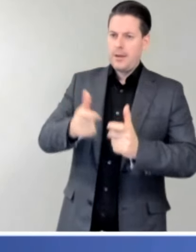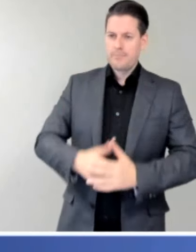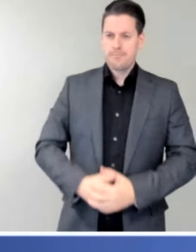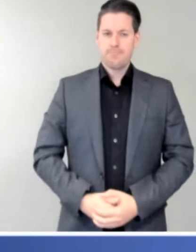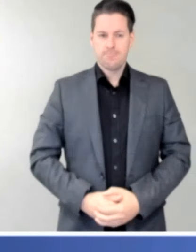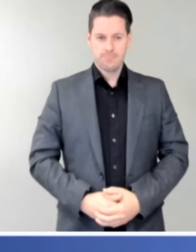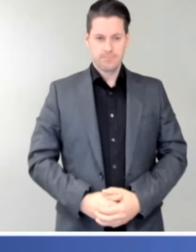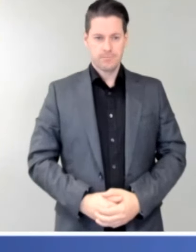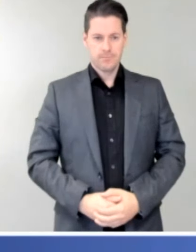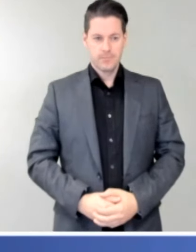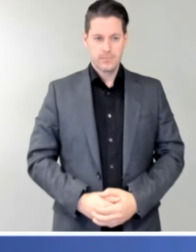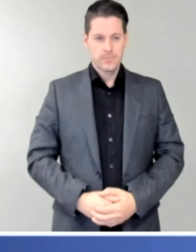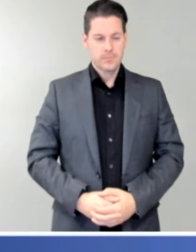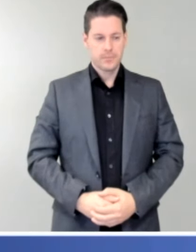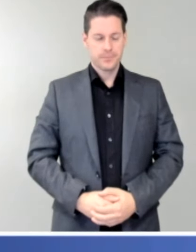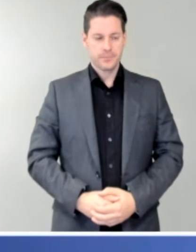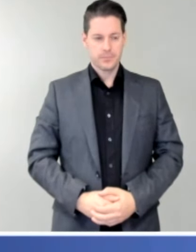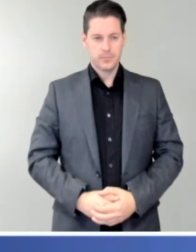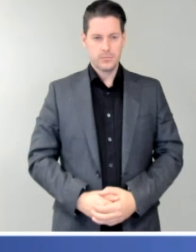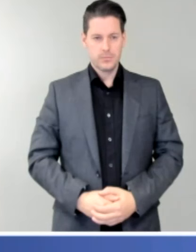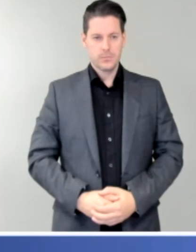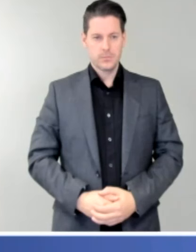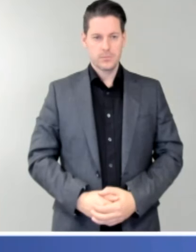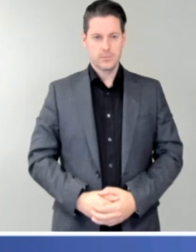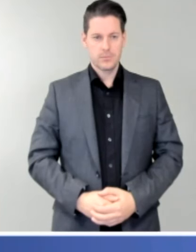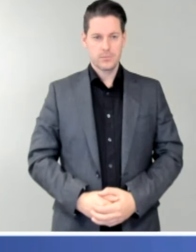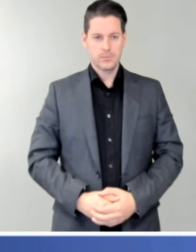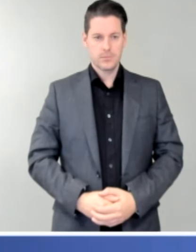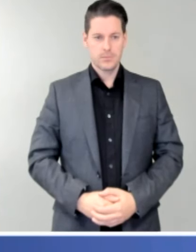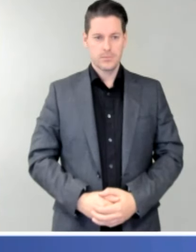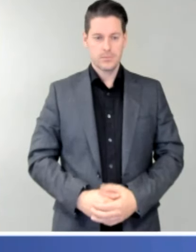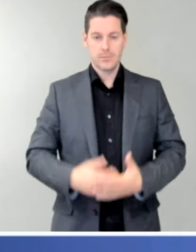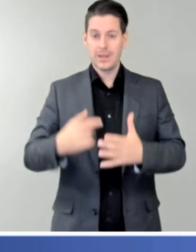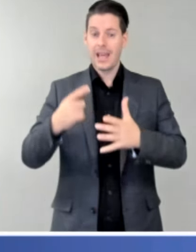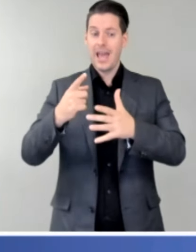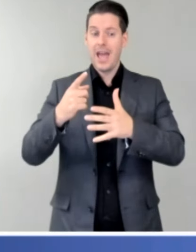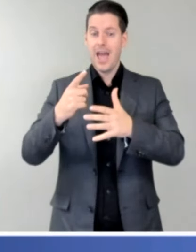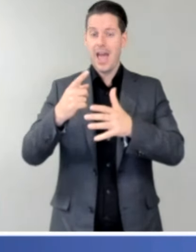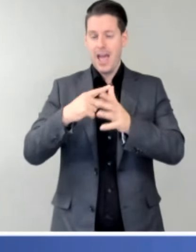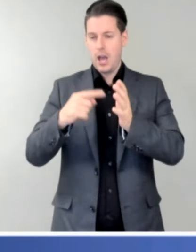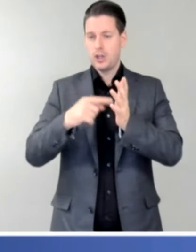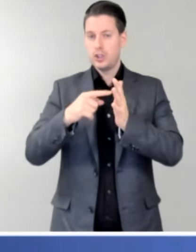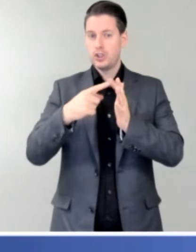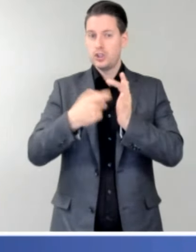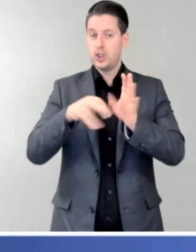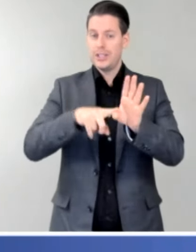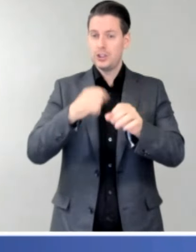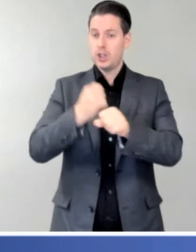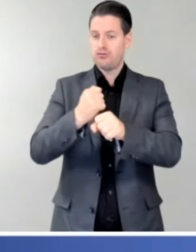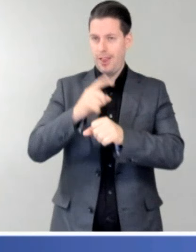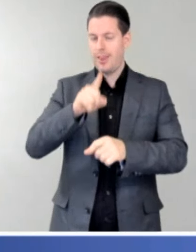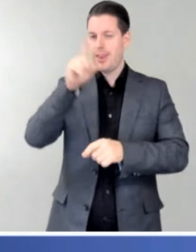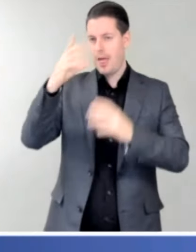As you know, there are also those who are joining the Attorney General at the memorial in the Netherlands, organised